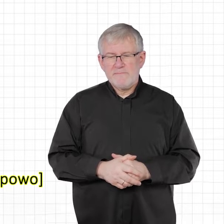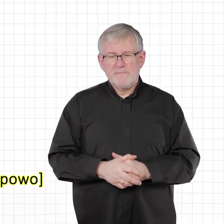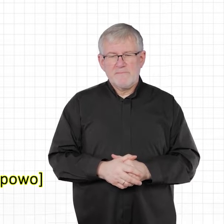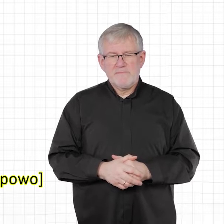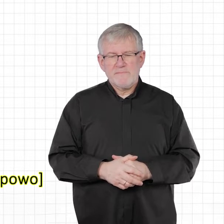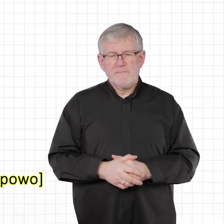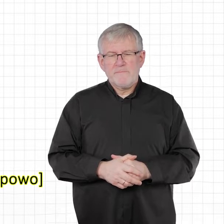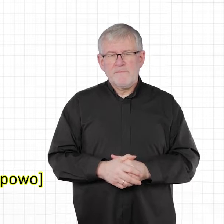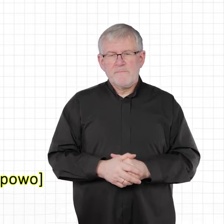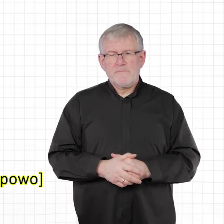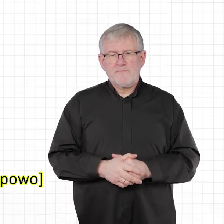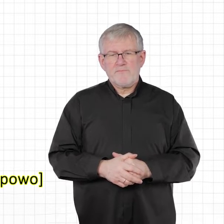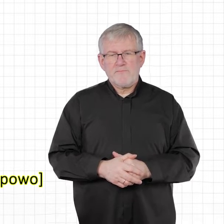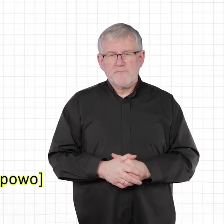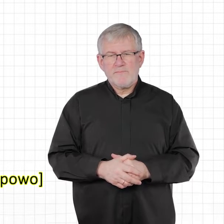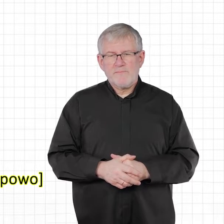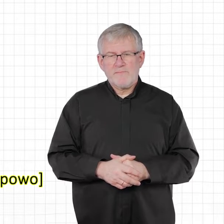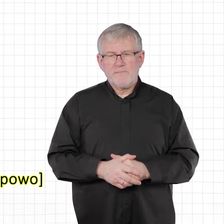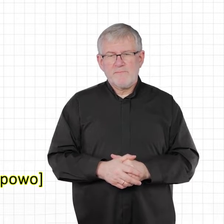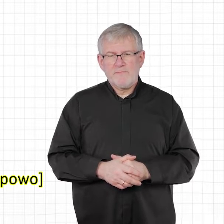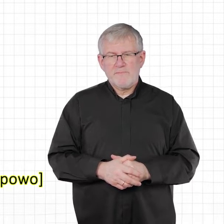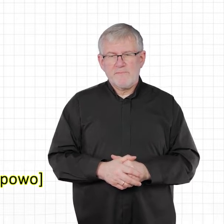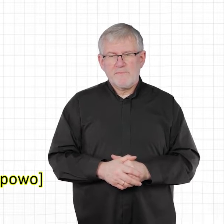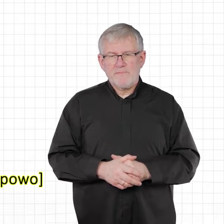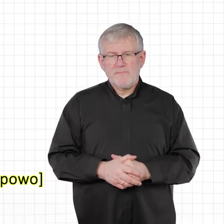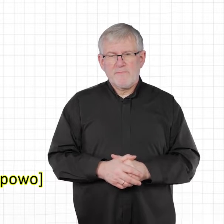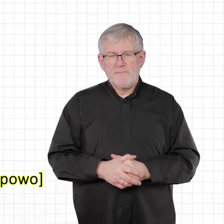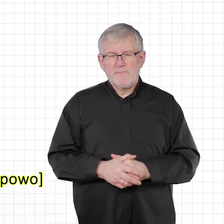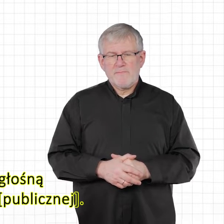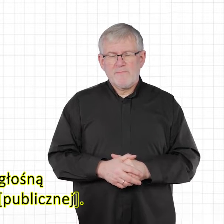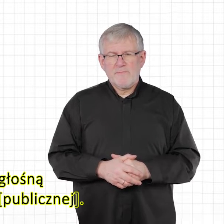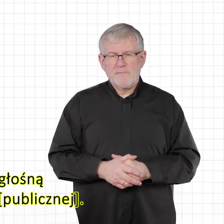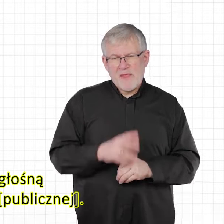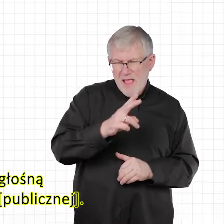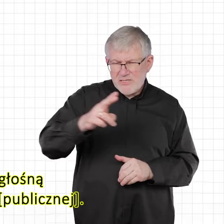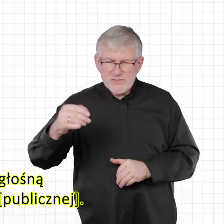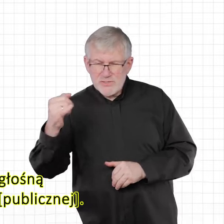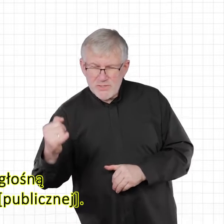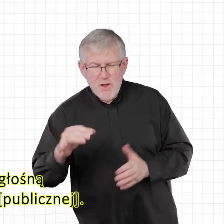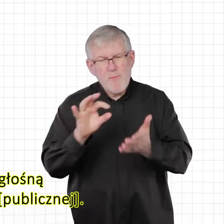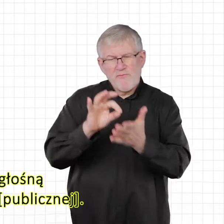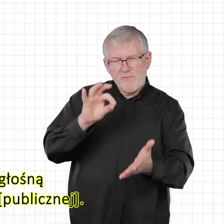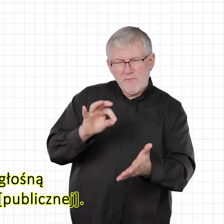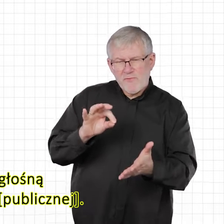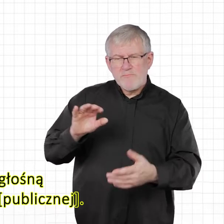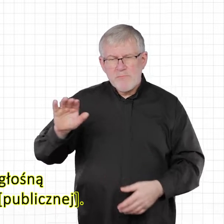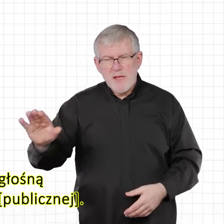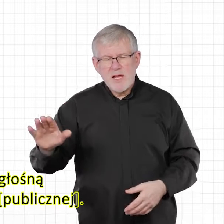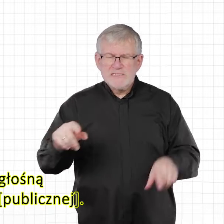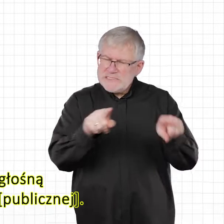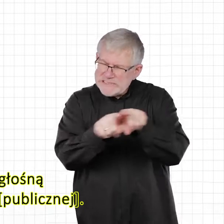all the things that the society is telling them that is feminine. And again, with the girl groups, they